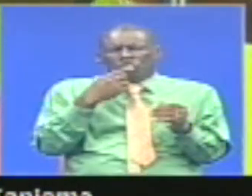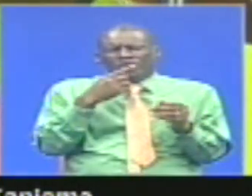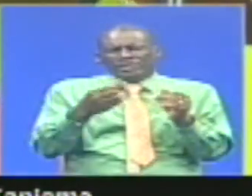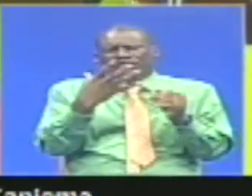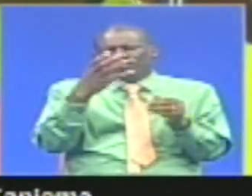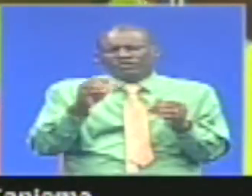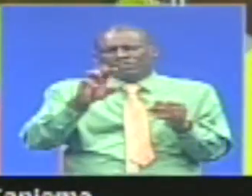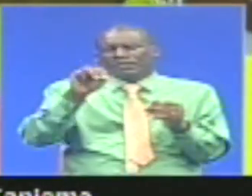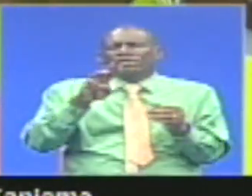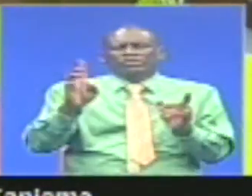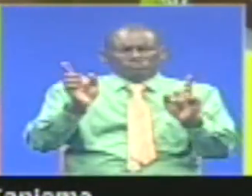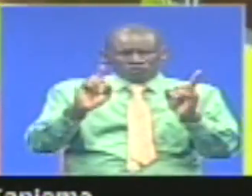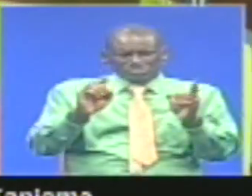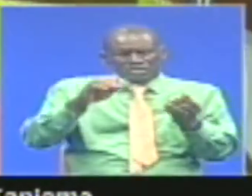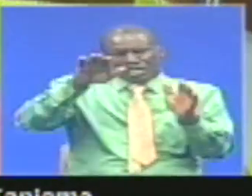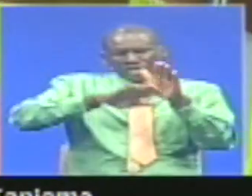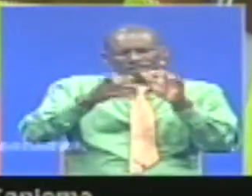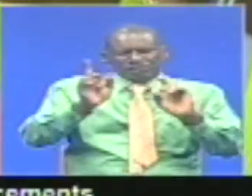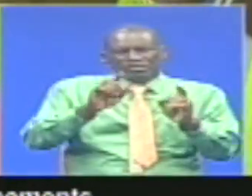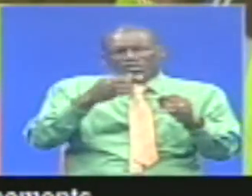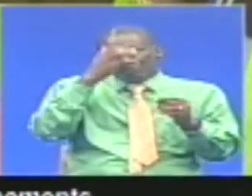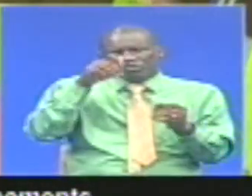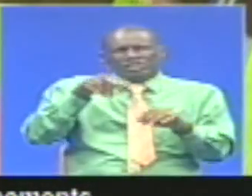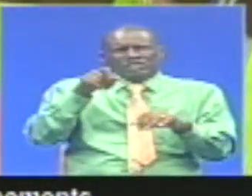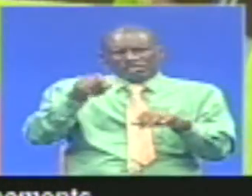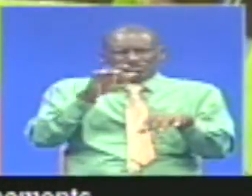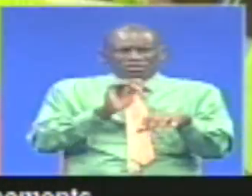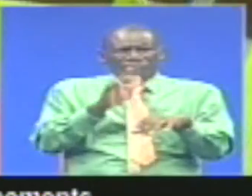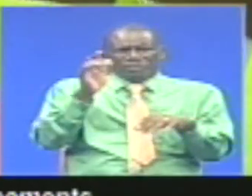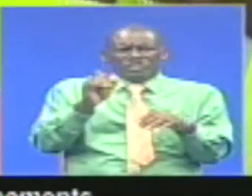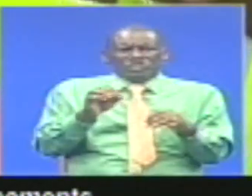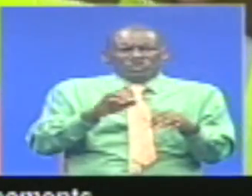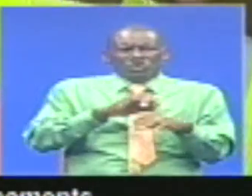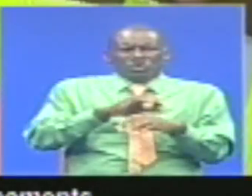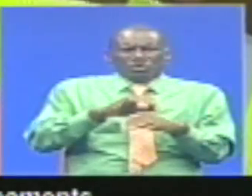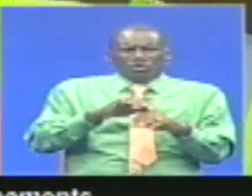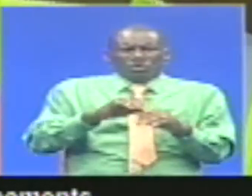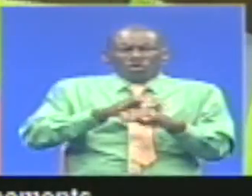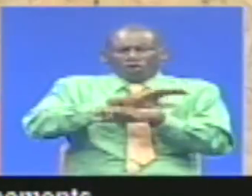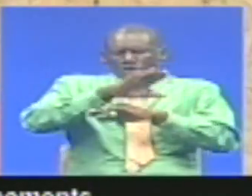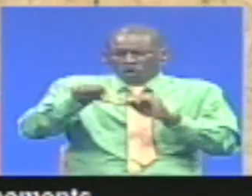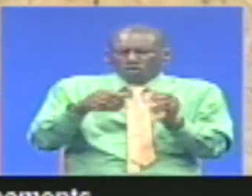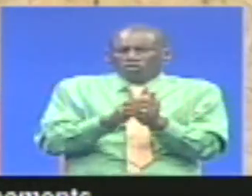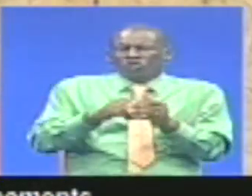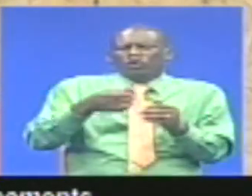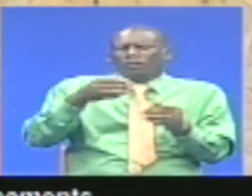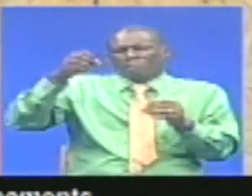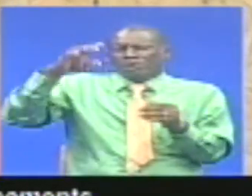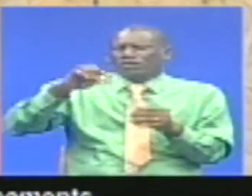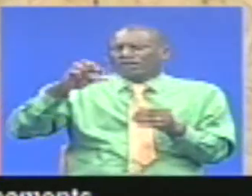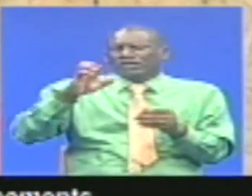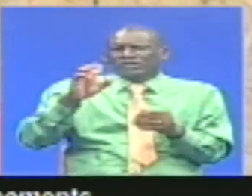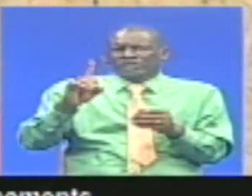150 megawatts, because otherwise it will affect the whole grid countrywide. As far as the Lake